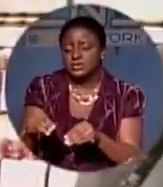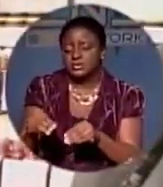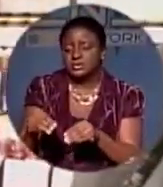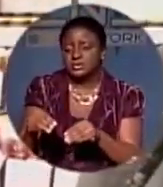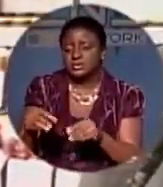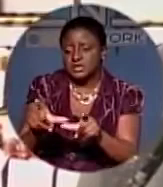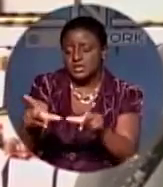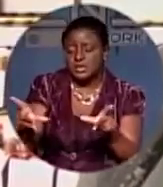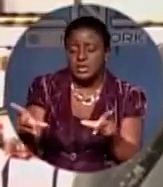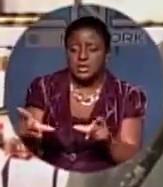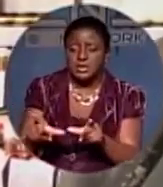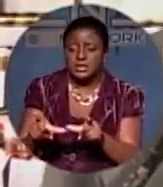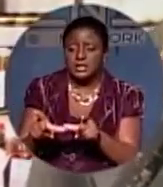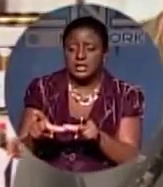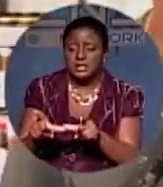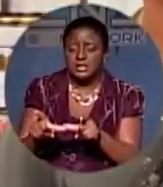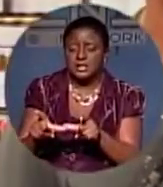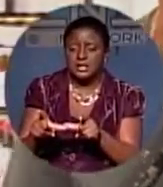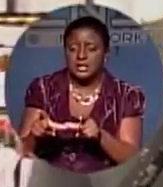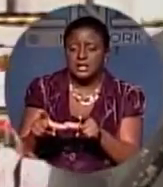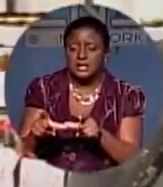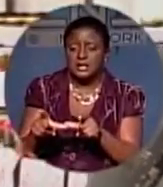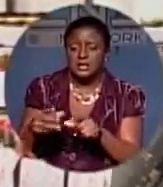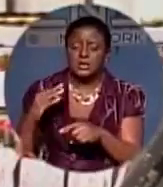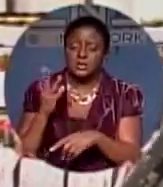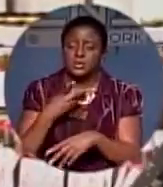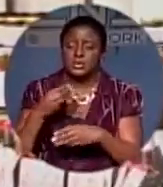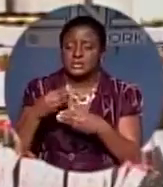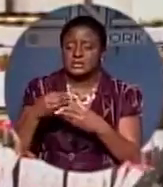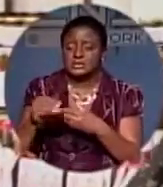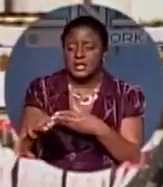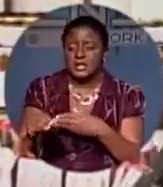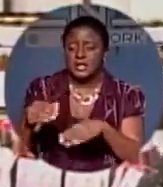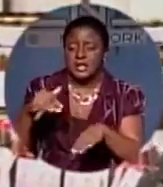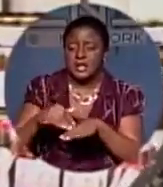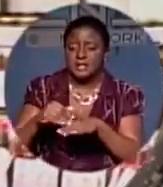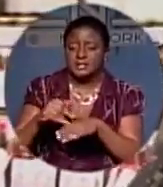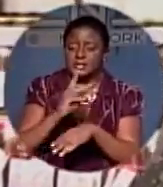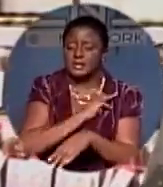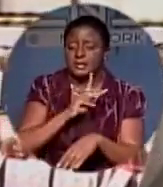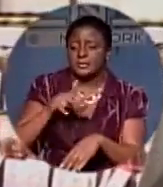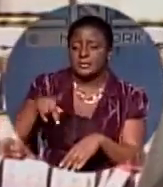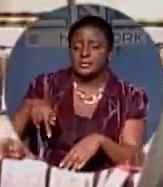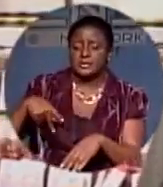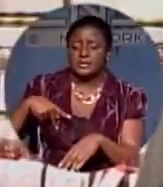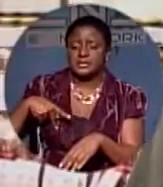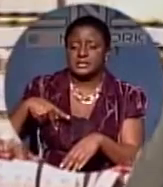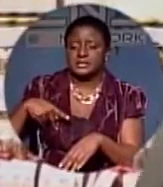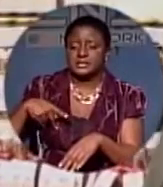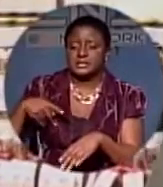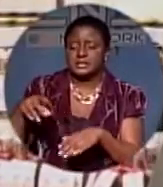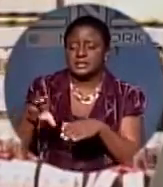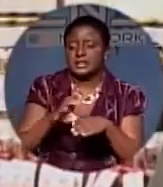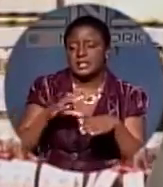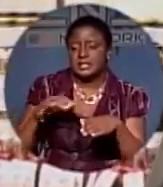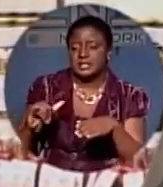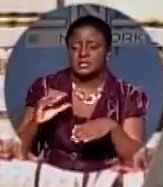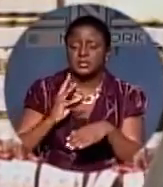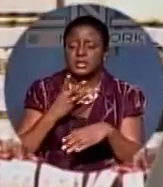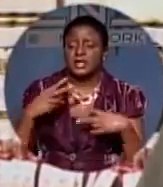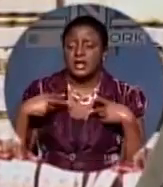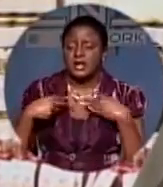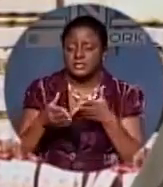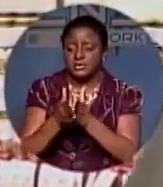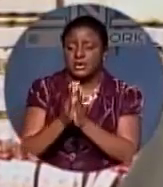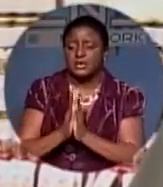them out at the Princess Keys, which is where all the cruise ships come into South Eleuthera. And we have orders almost every day now